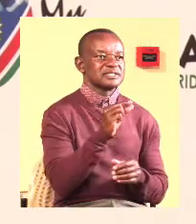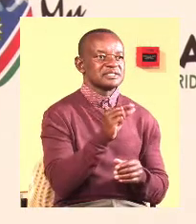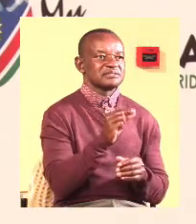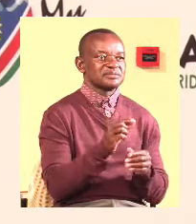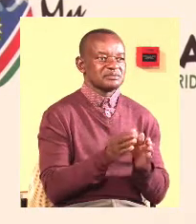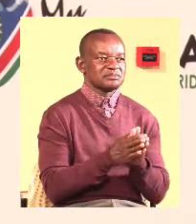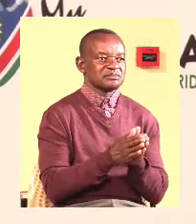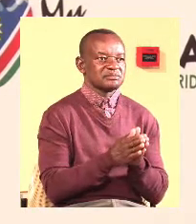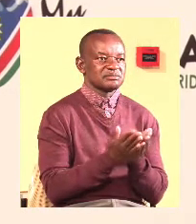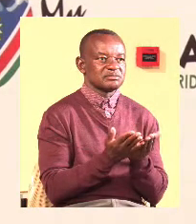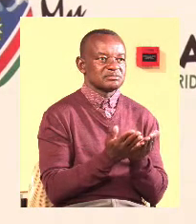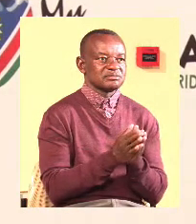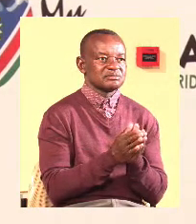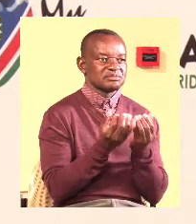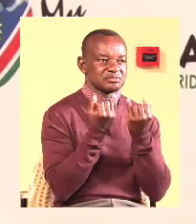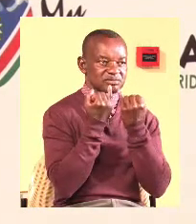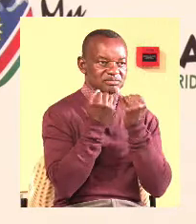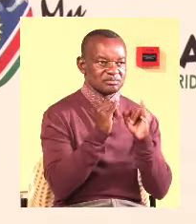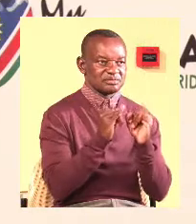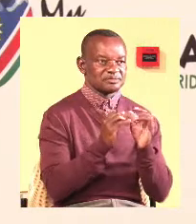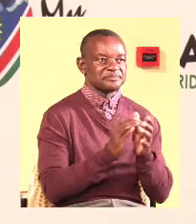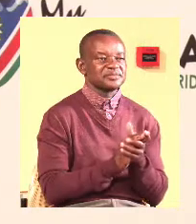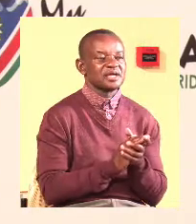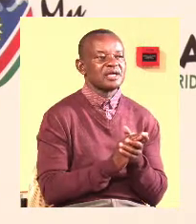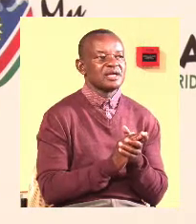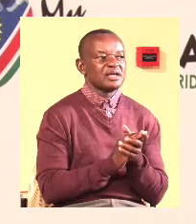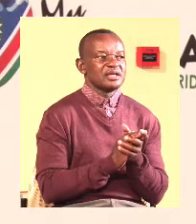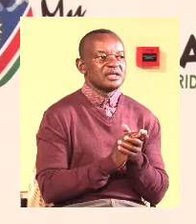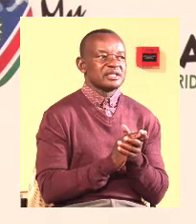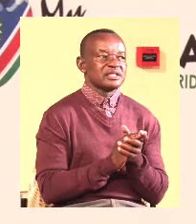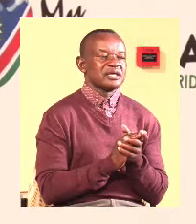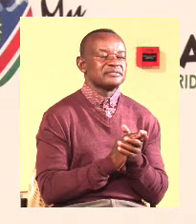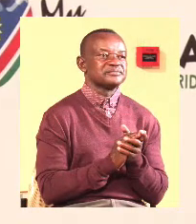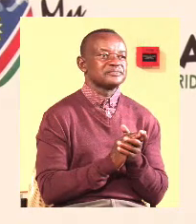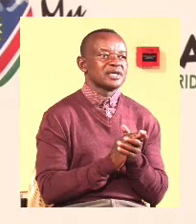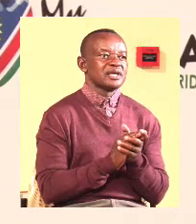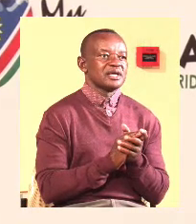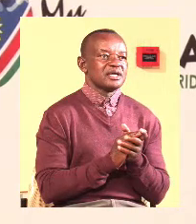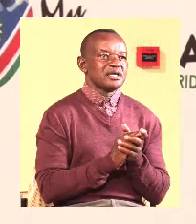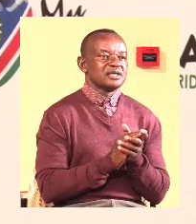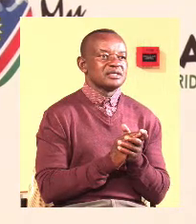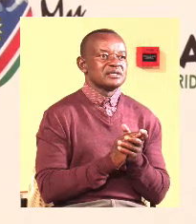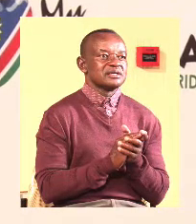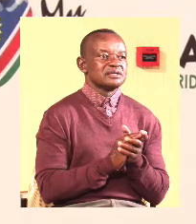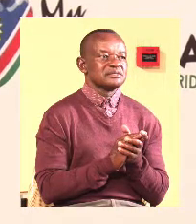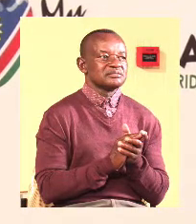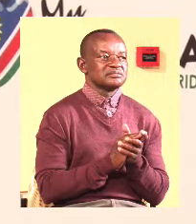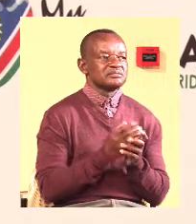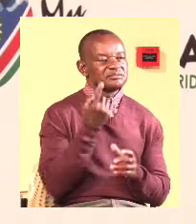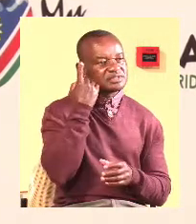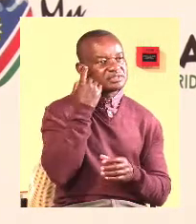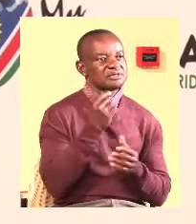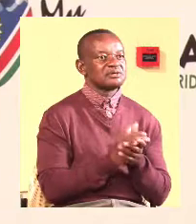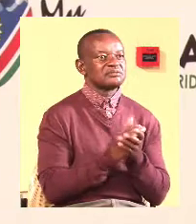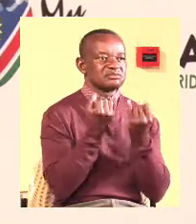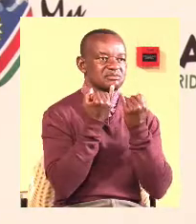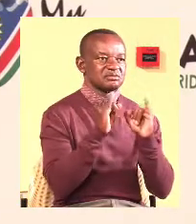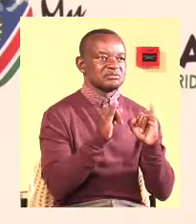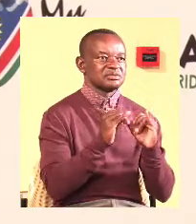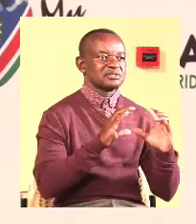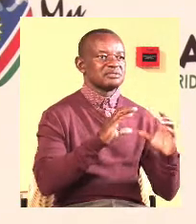at IEC division. You may also visit our regional office, that is Commerce